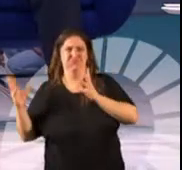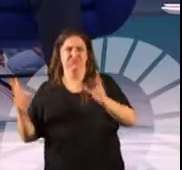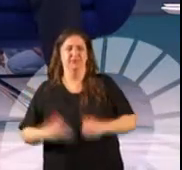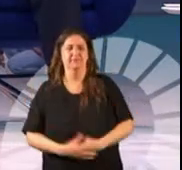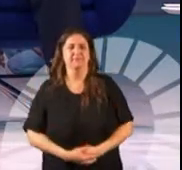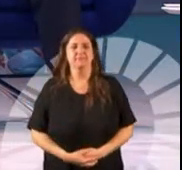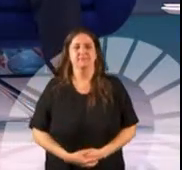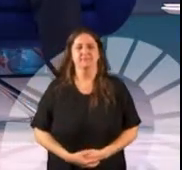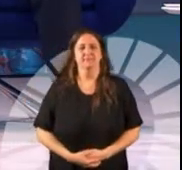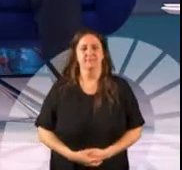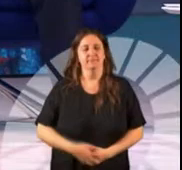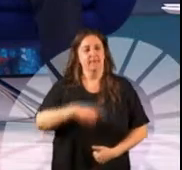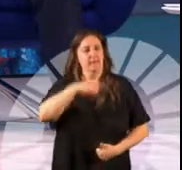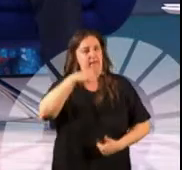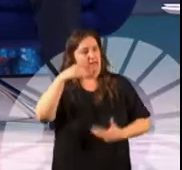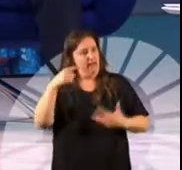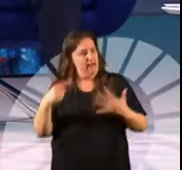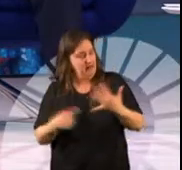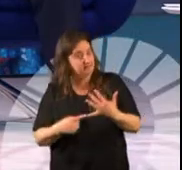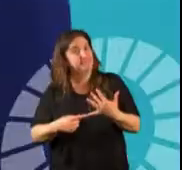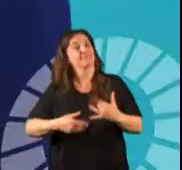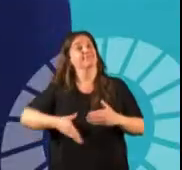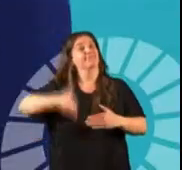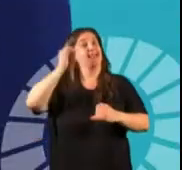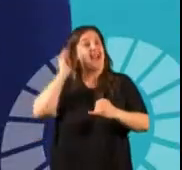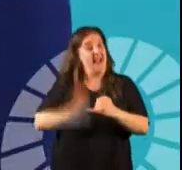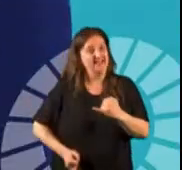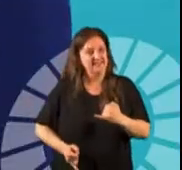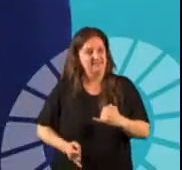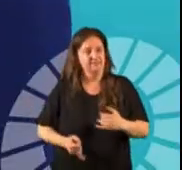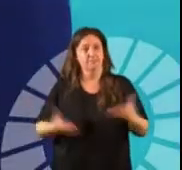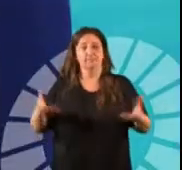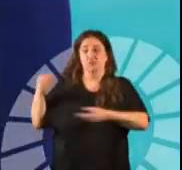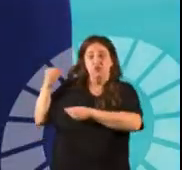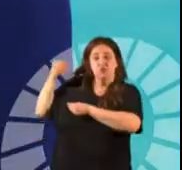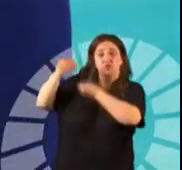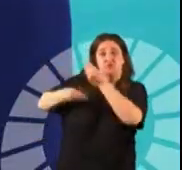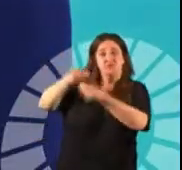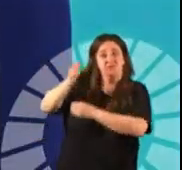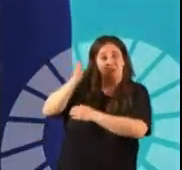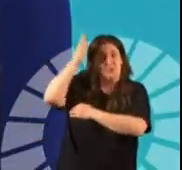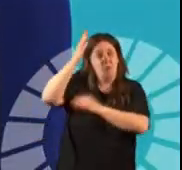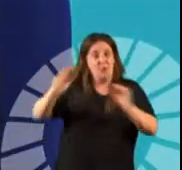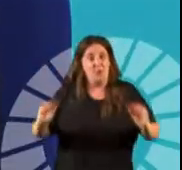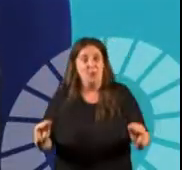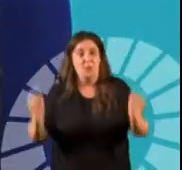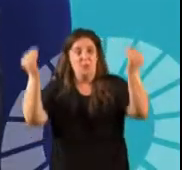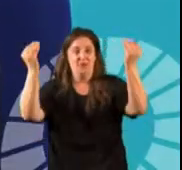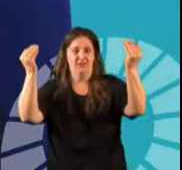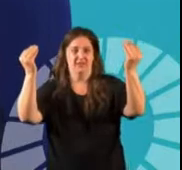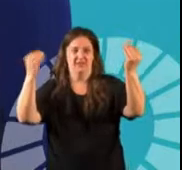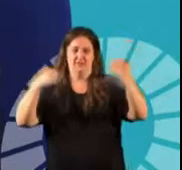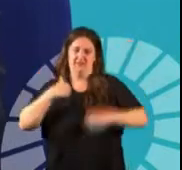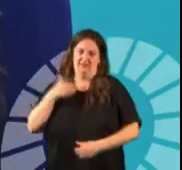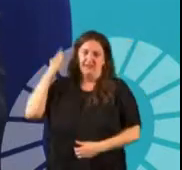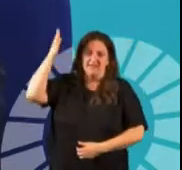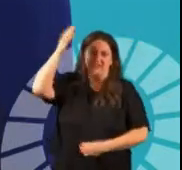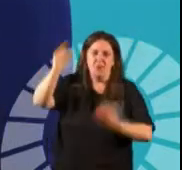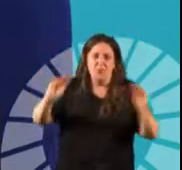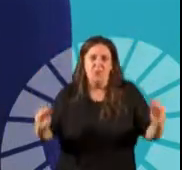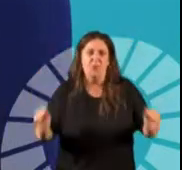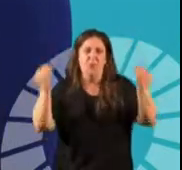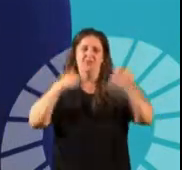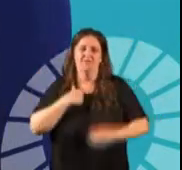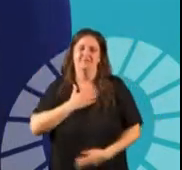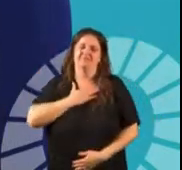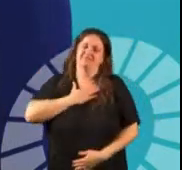J'ai fait confiance aux nouvelles générations. I am very confident in the new generation. Que le dialogue intergénérationnel, and I think that the intergenerational dialogue